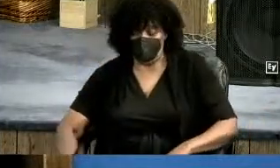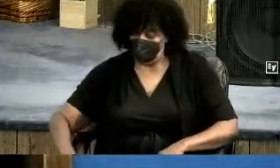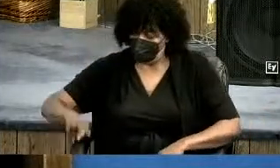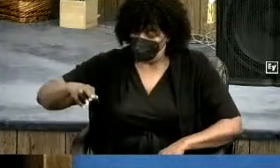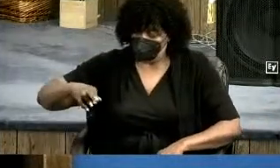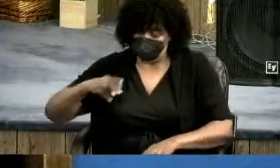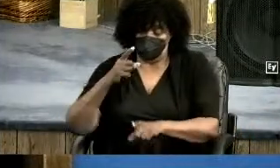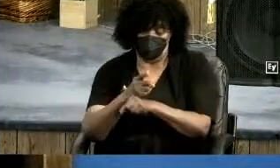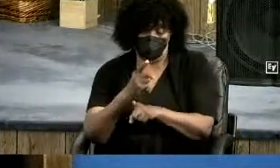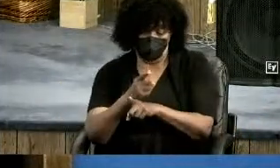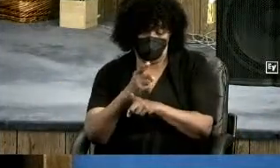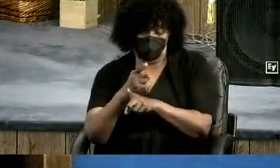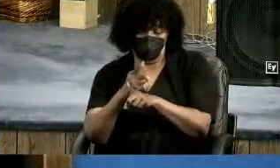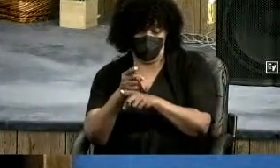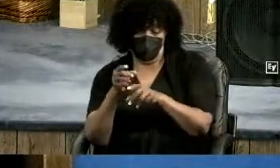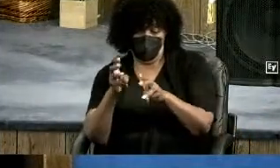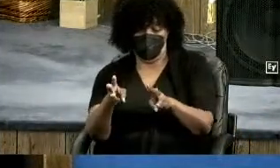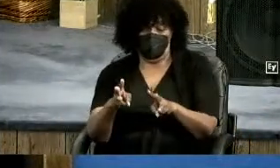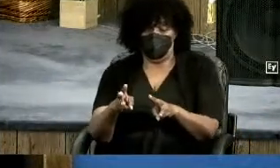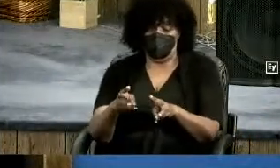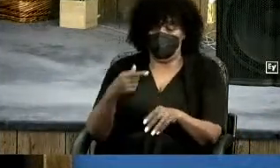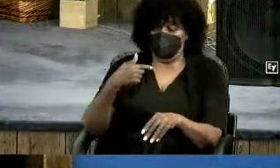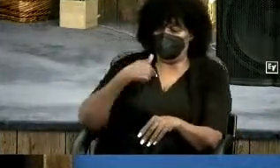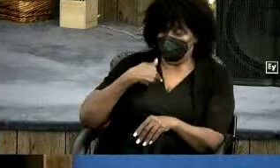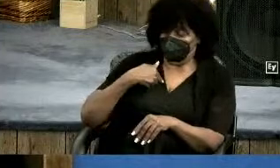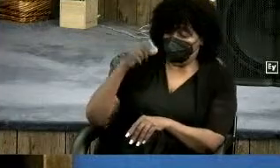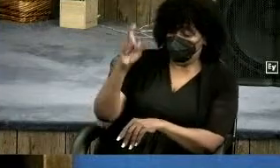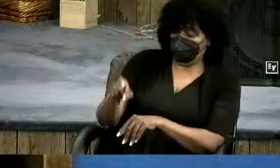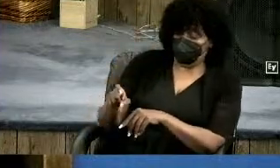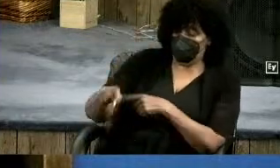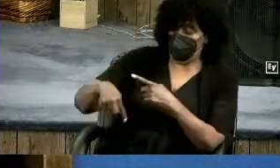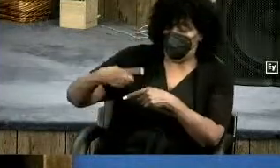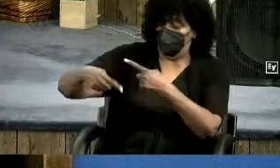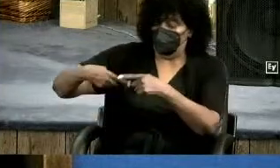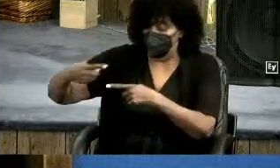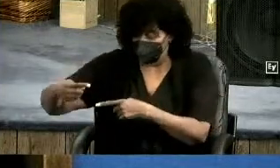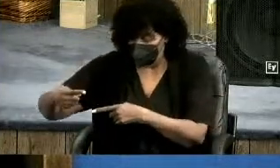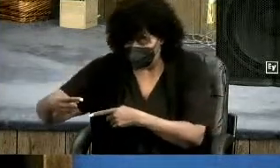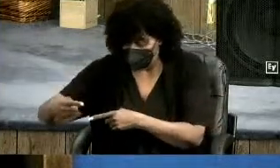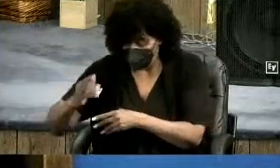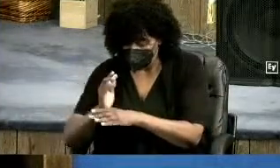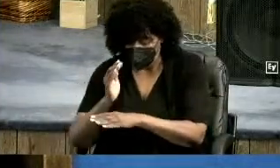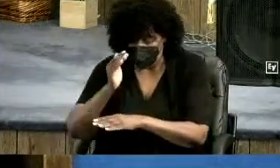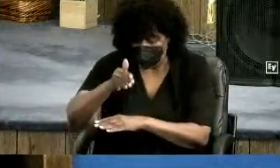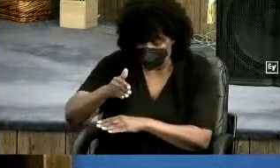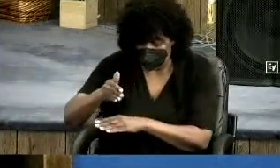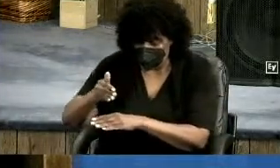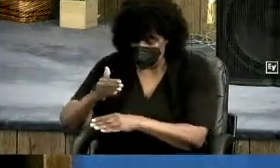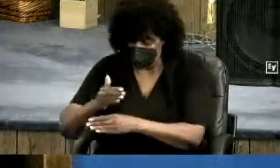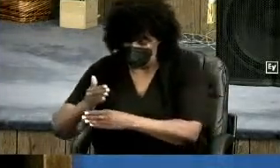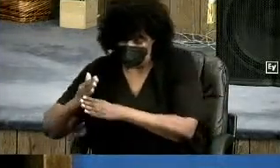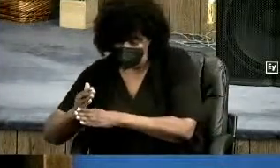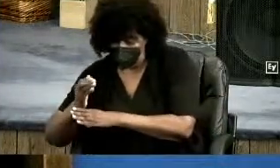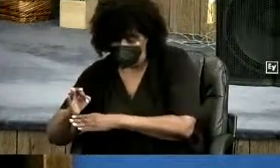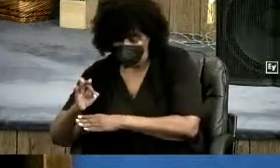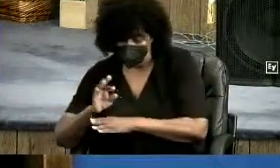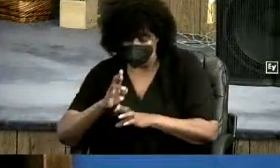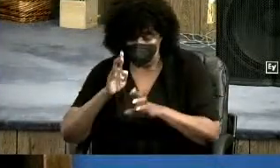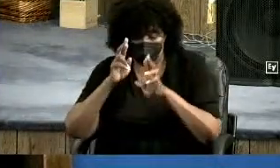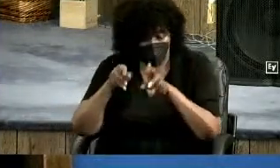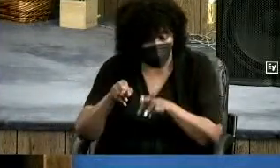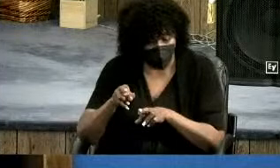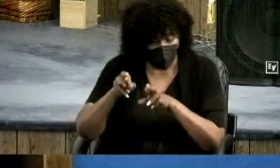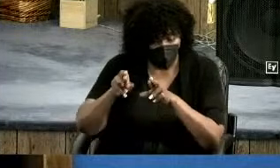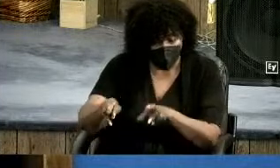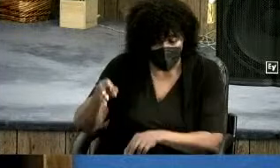don't go, they won't be saved on the other side of the river. There are people who need to be redeemed